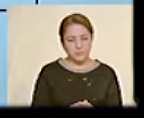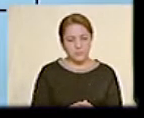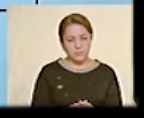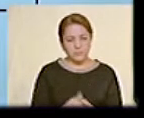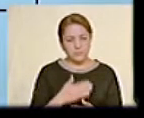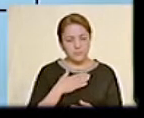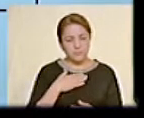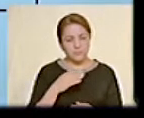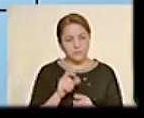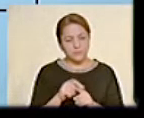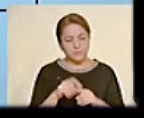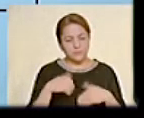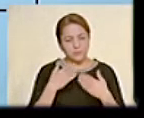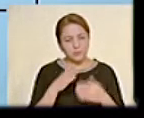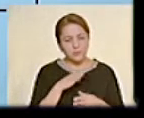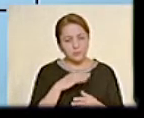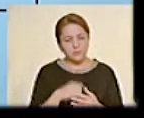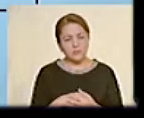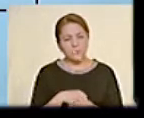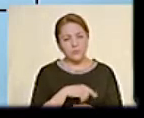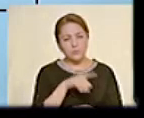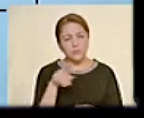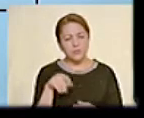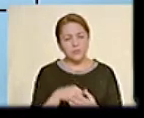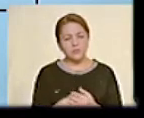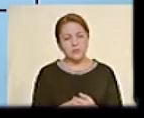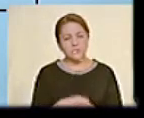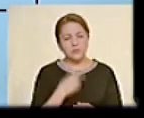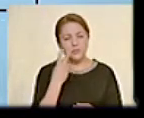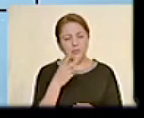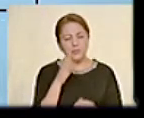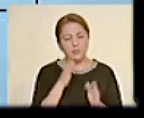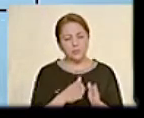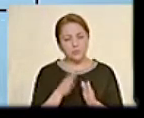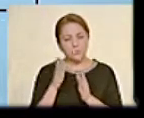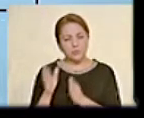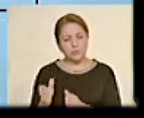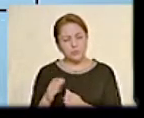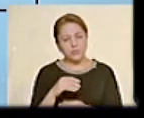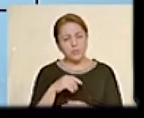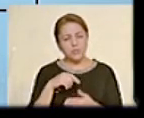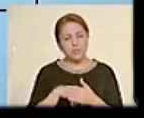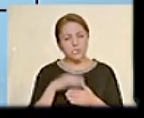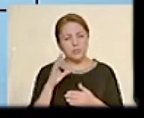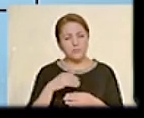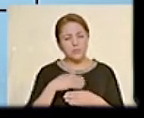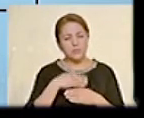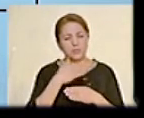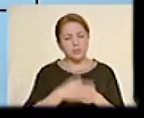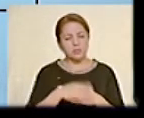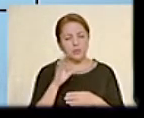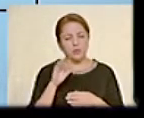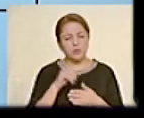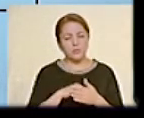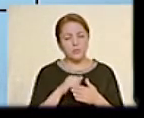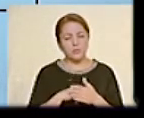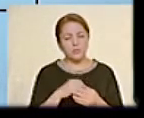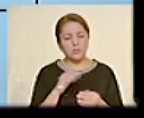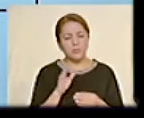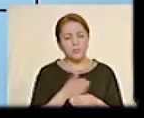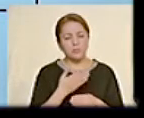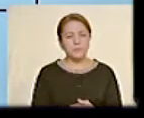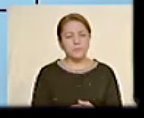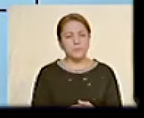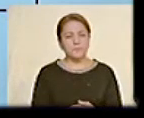quyidagi so'zlar berilgan edi va uni biz ikkita ustunga, ya'ni ichki omillar va tashqi omillarga bo'lib ajratib